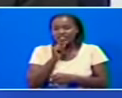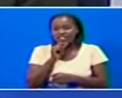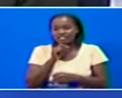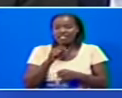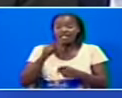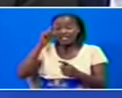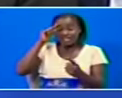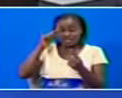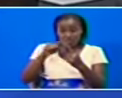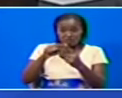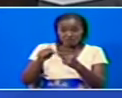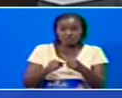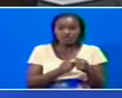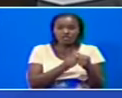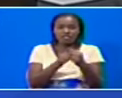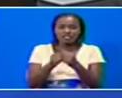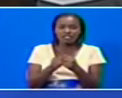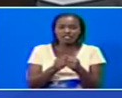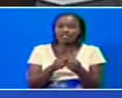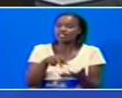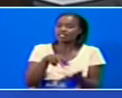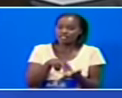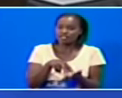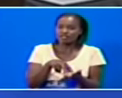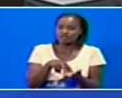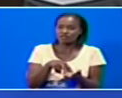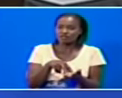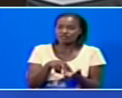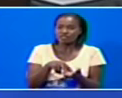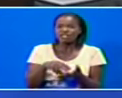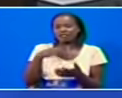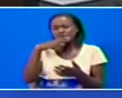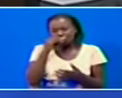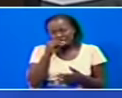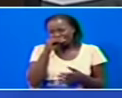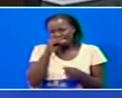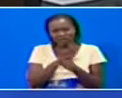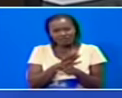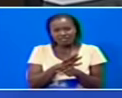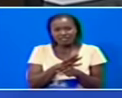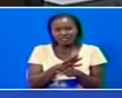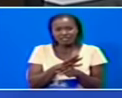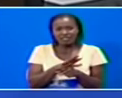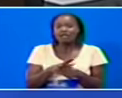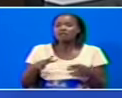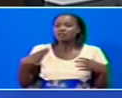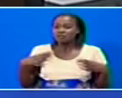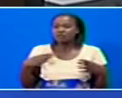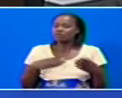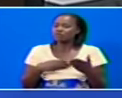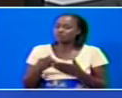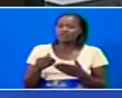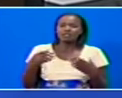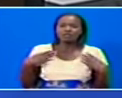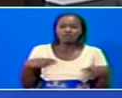of together, standing. We talk a lot about free movement of people. We